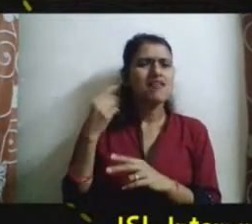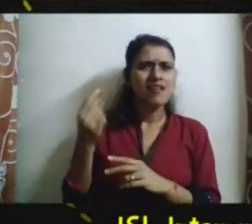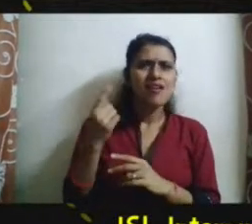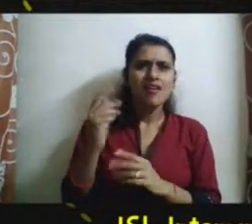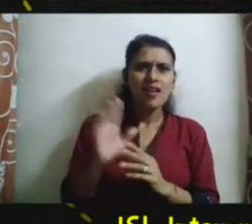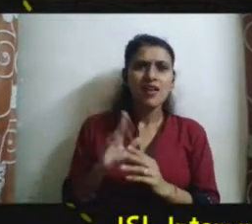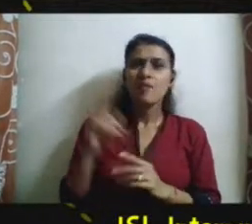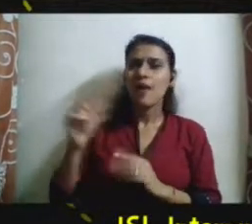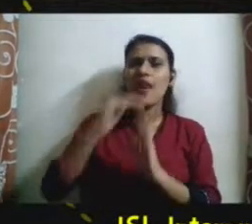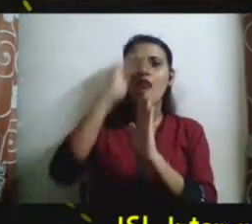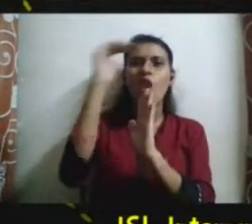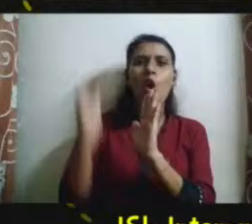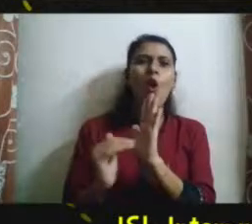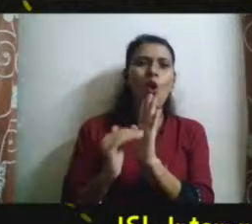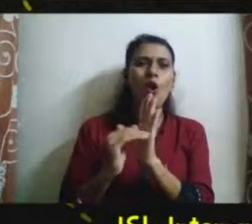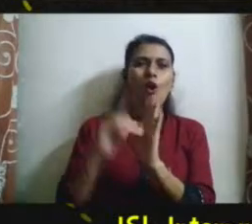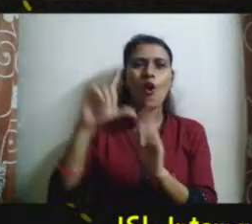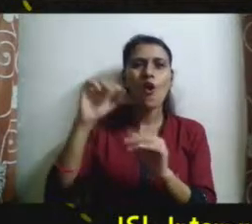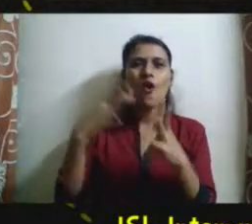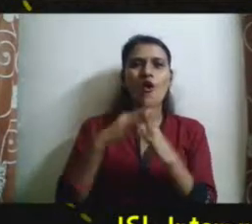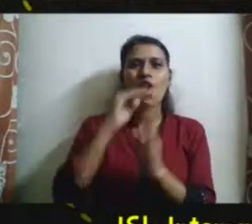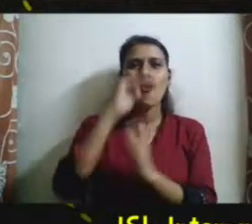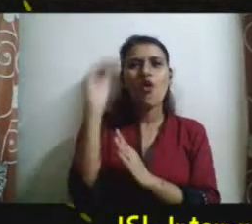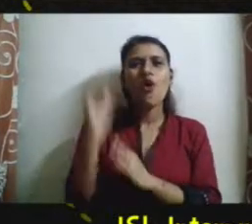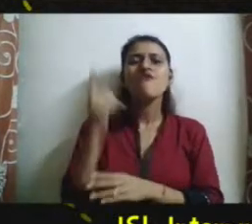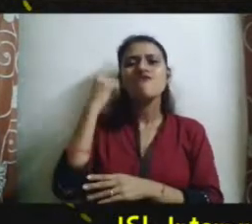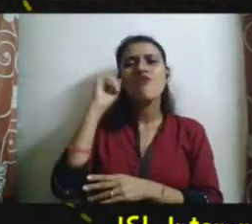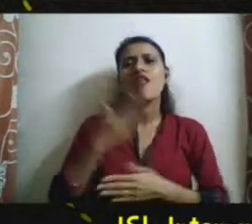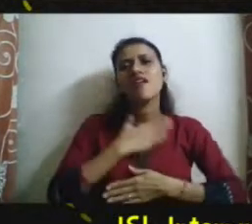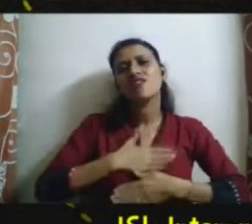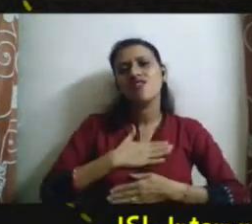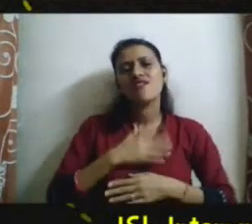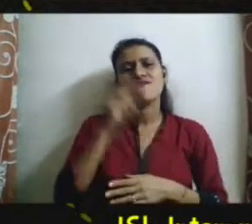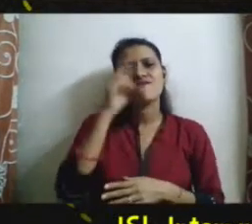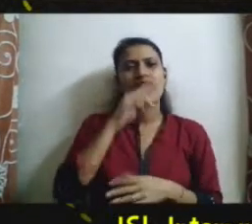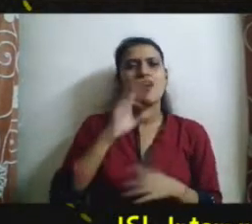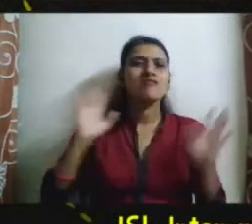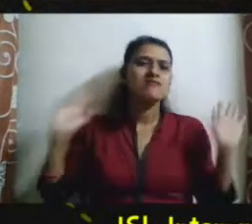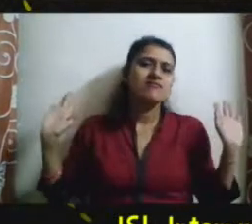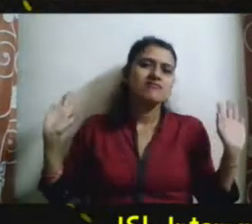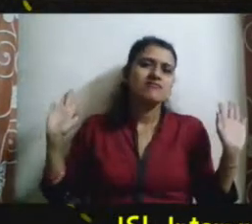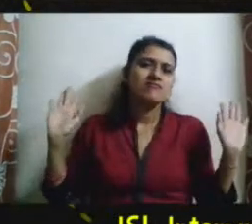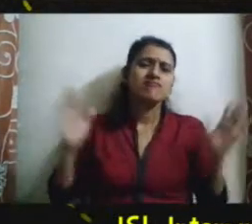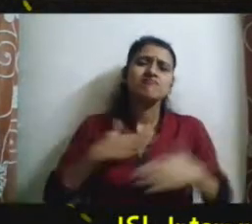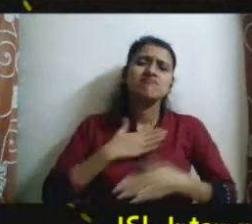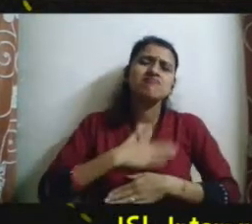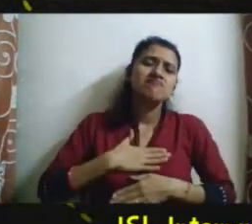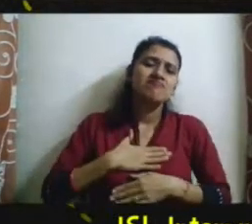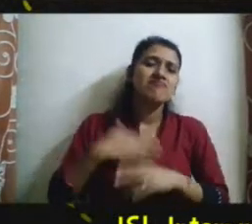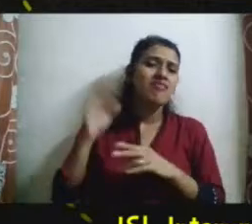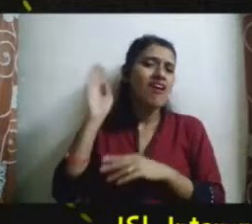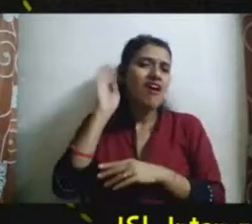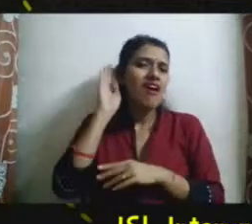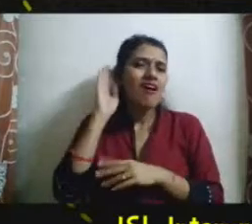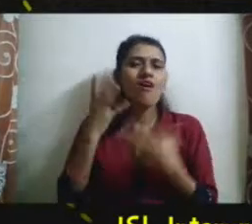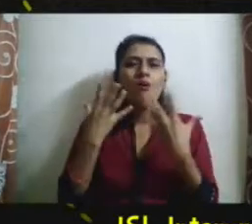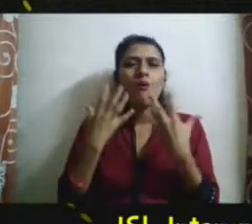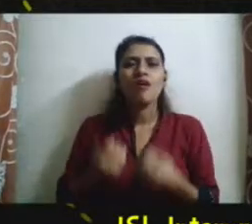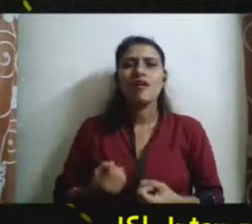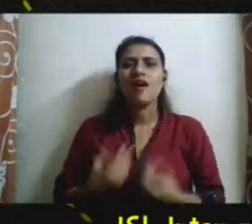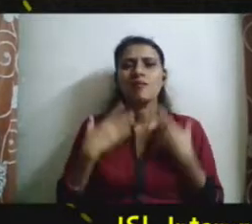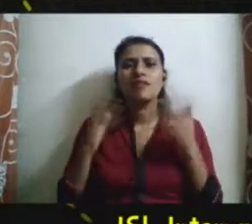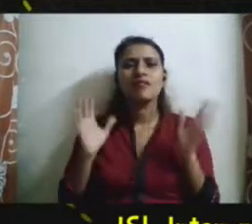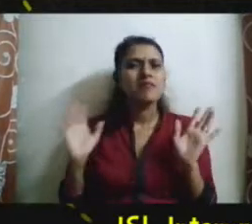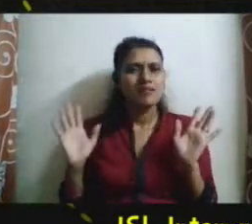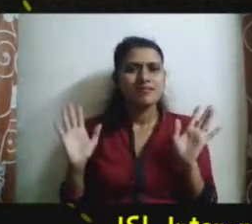cheez because it is only for fun, and Yes. Yeah. Yes, again, I mean, a lot of folk music in any case, and